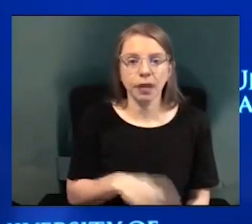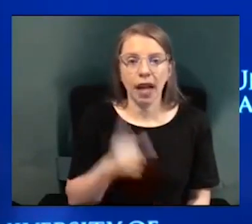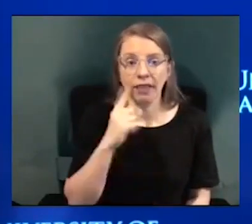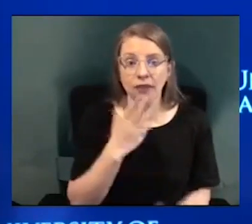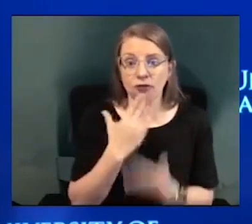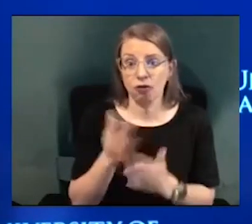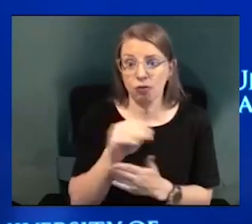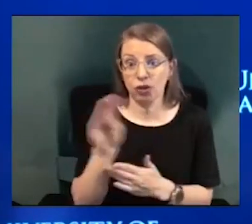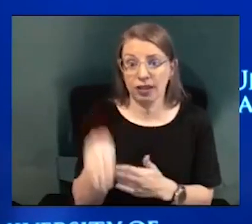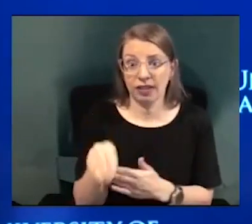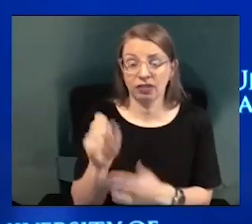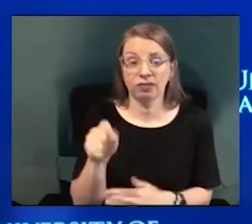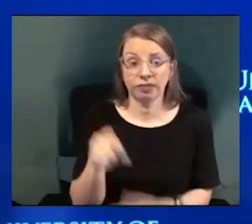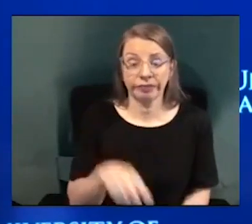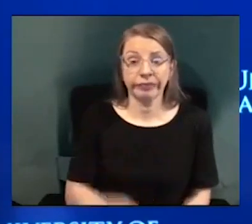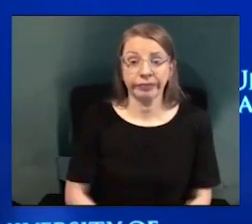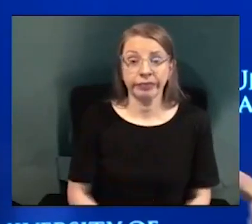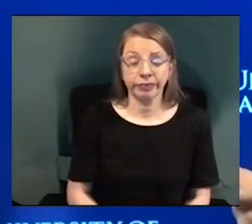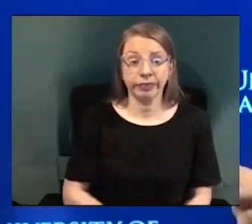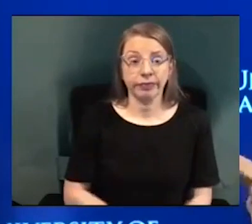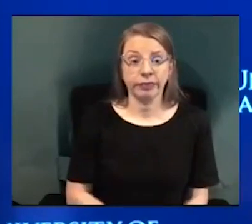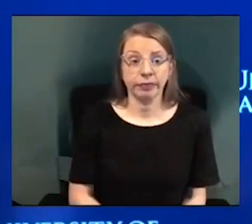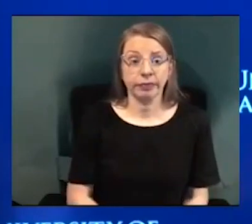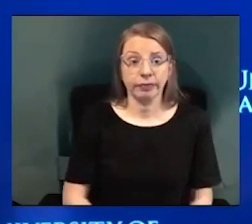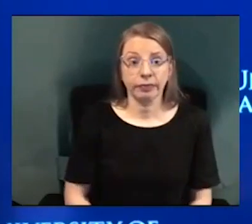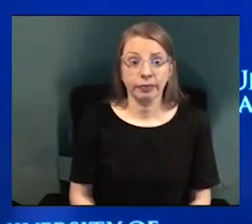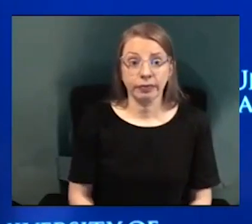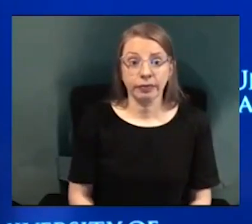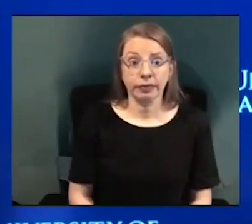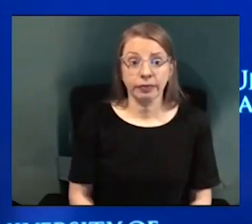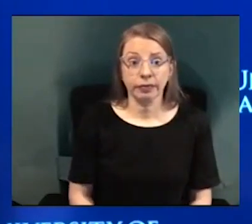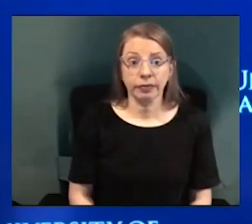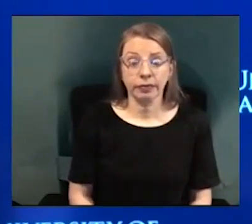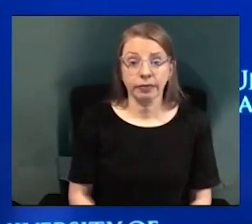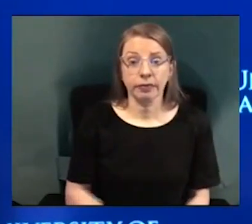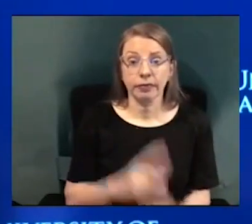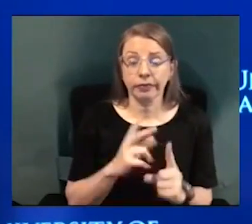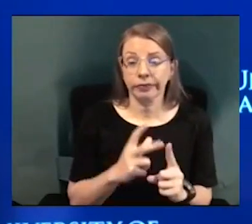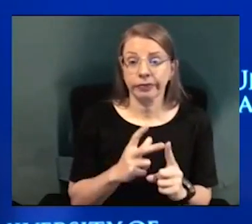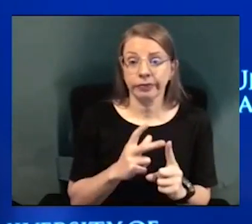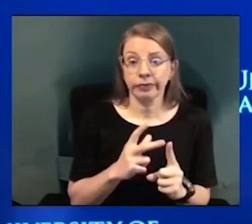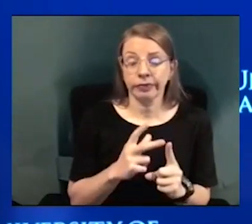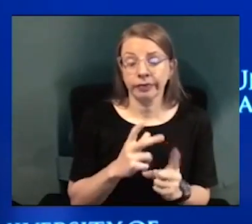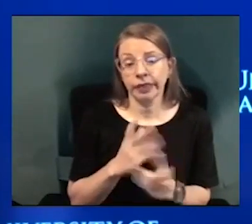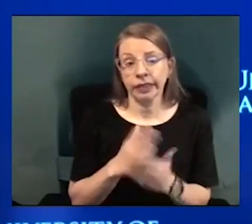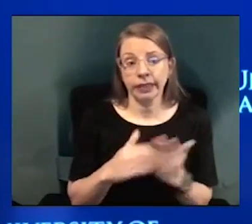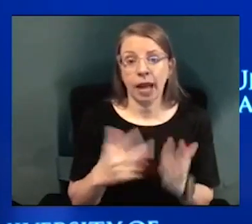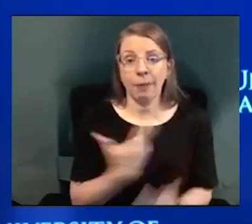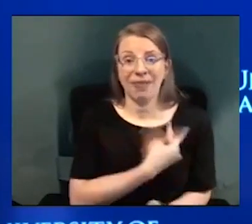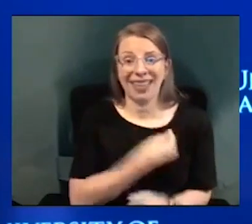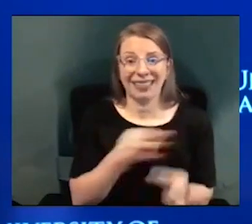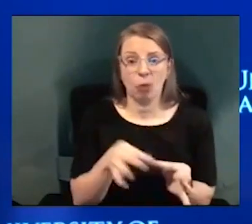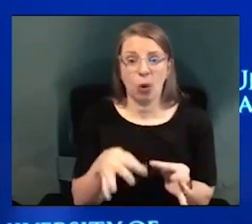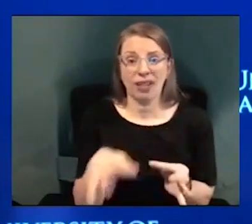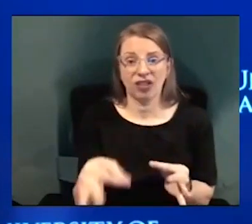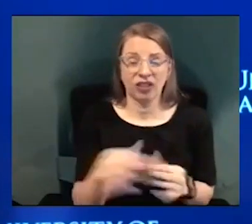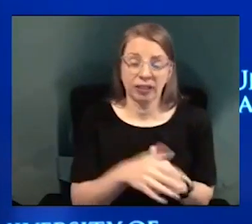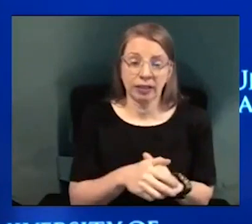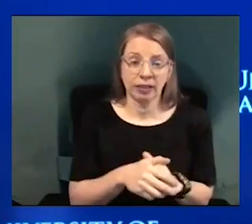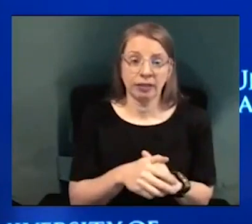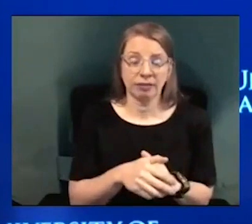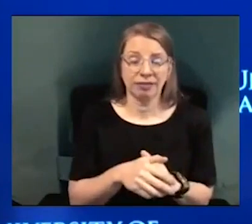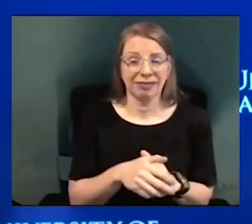hesitant and vaccine procrastination or whatever. But I think we will eventually require it